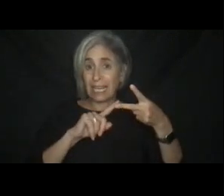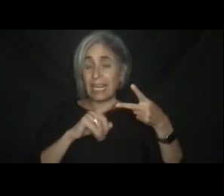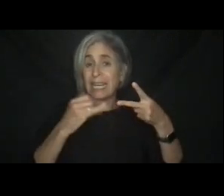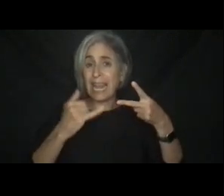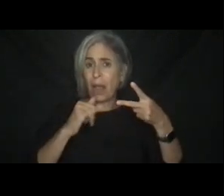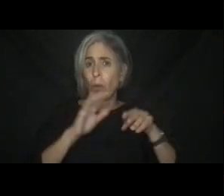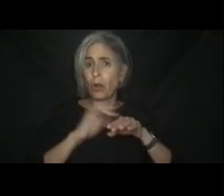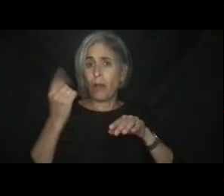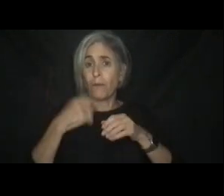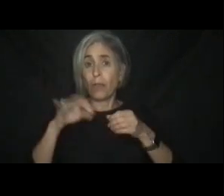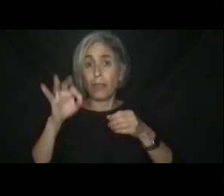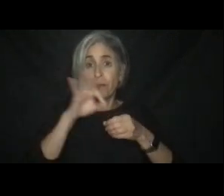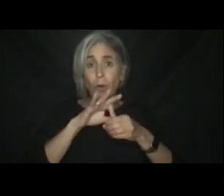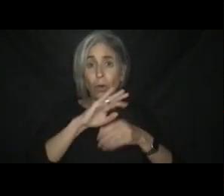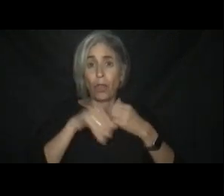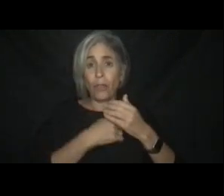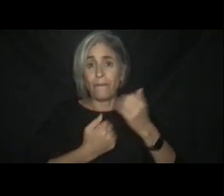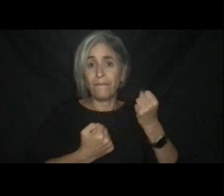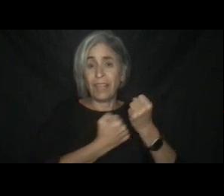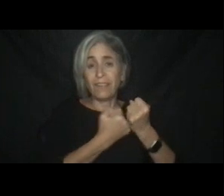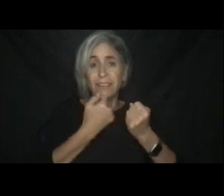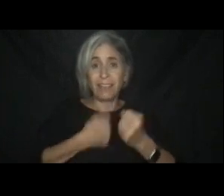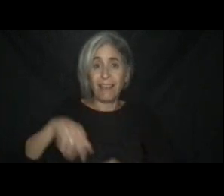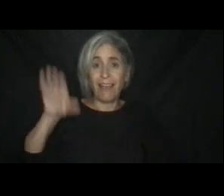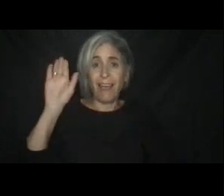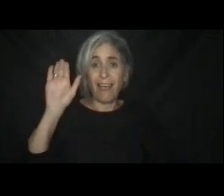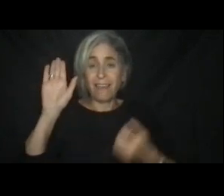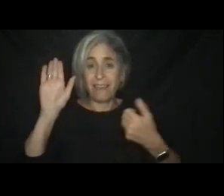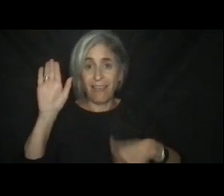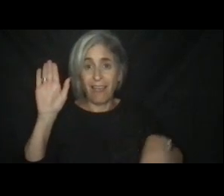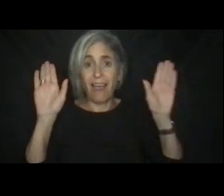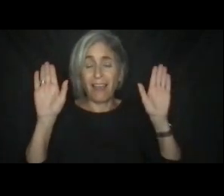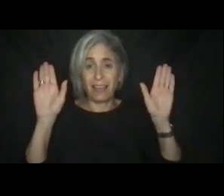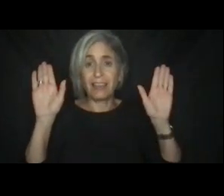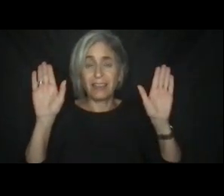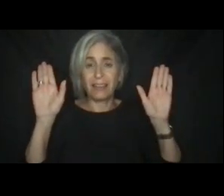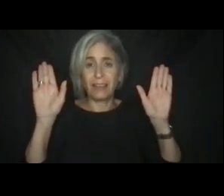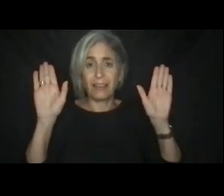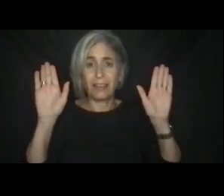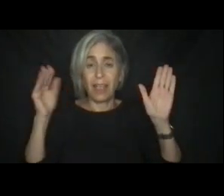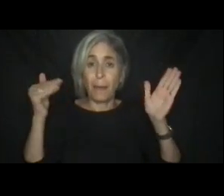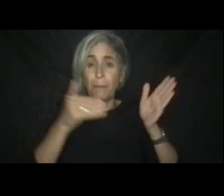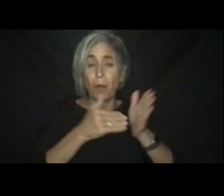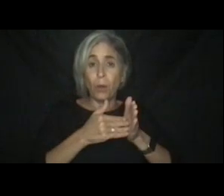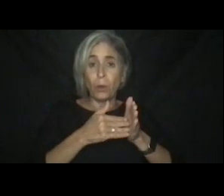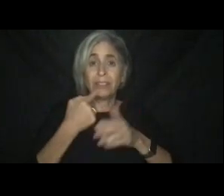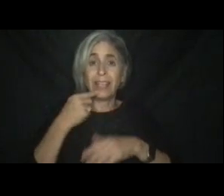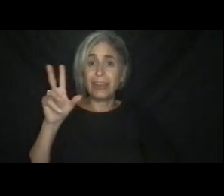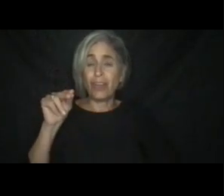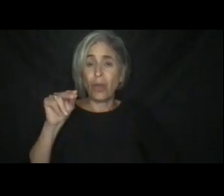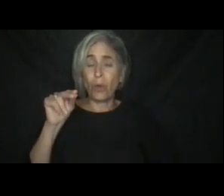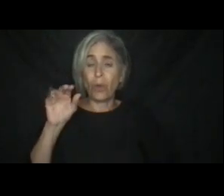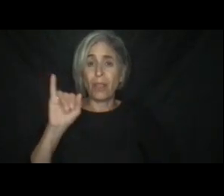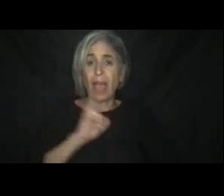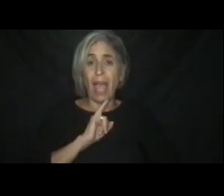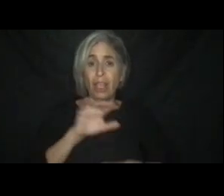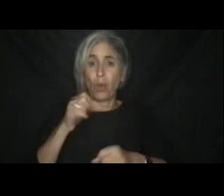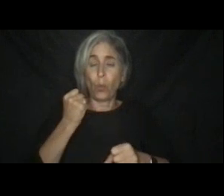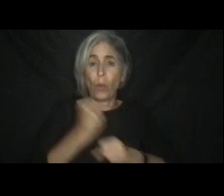for the vote. All those in favor say aye. Aye. Aye. All those opposed say no. The ayes have it. The